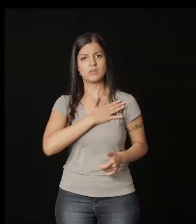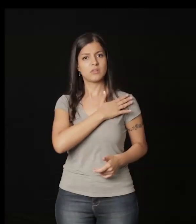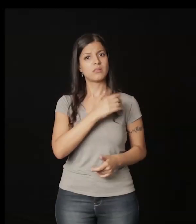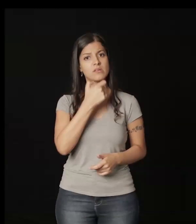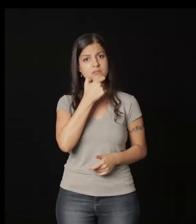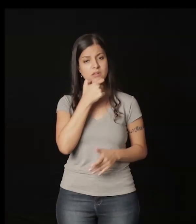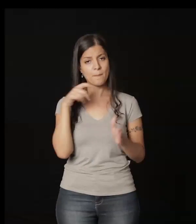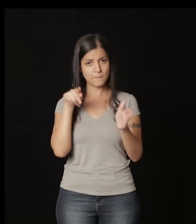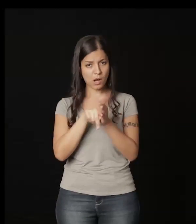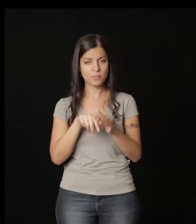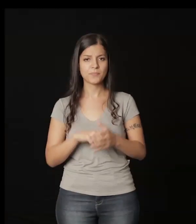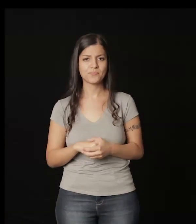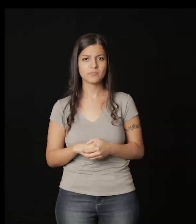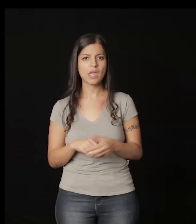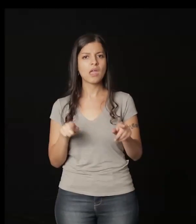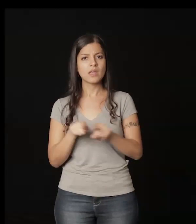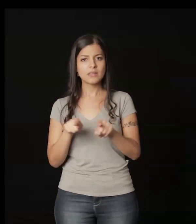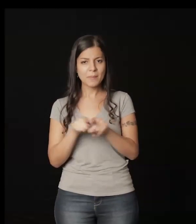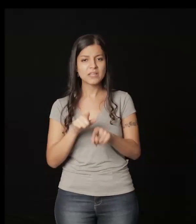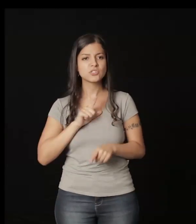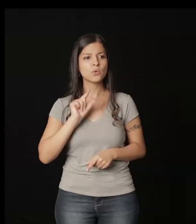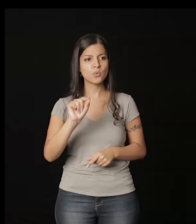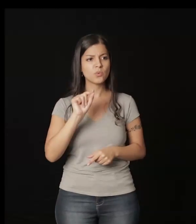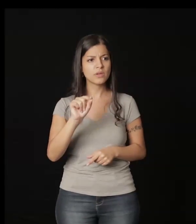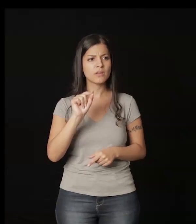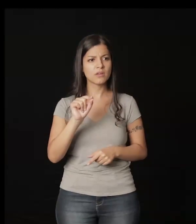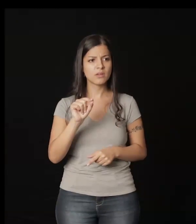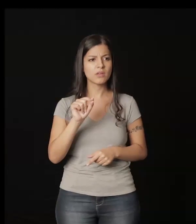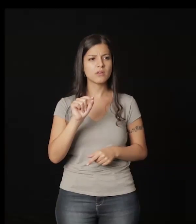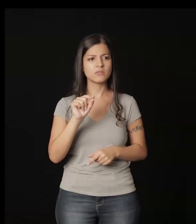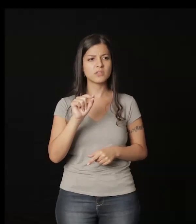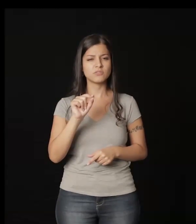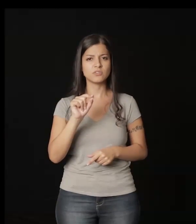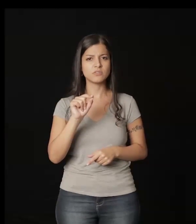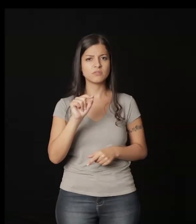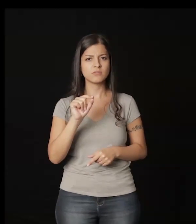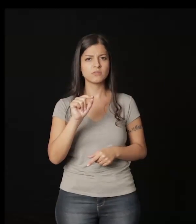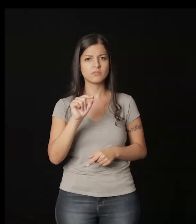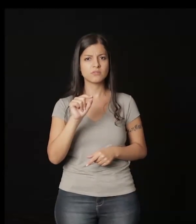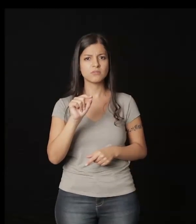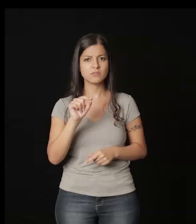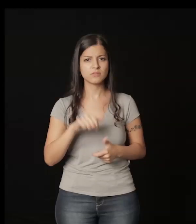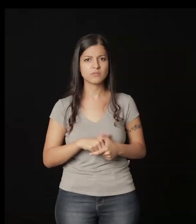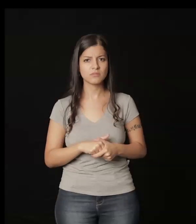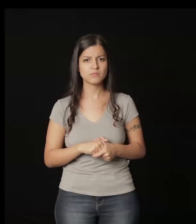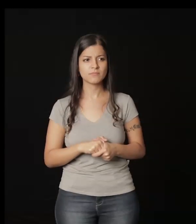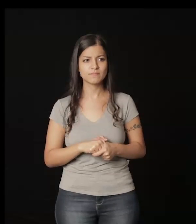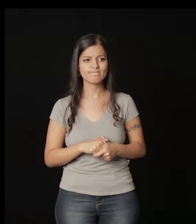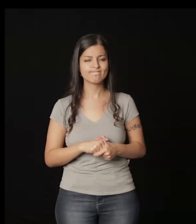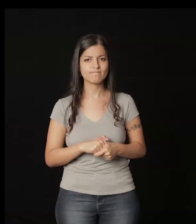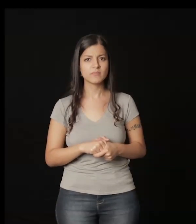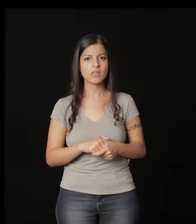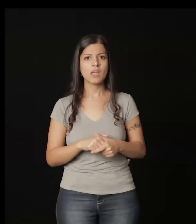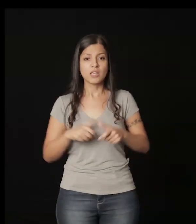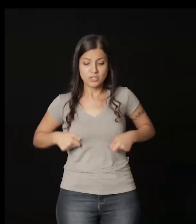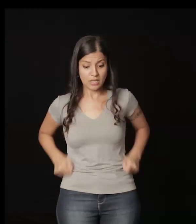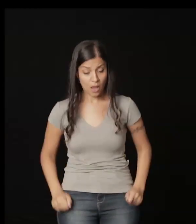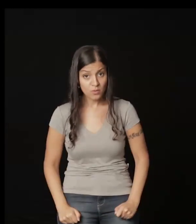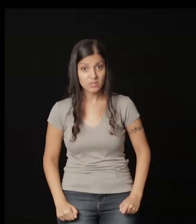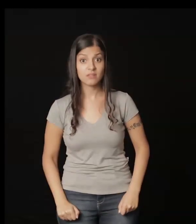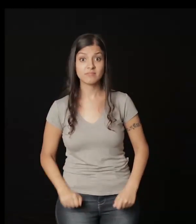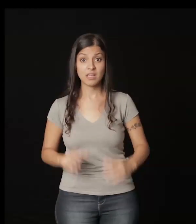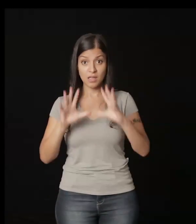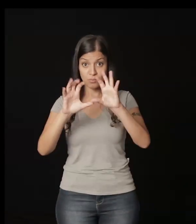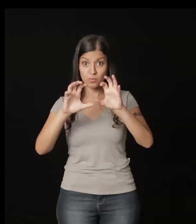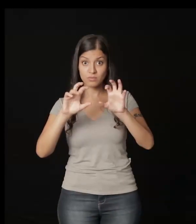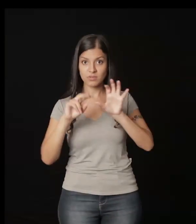on the other end of the same piece of film, you might have children pulling their pants down, you know, and showing their bum to